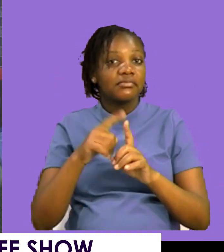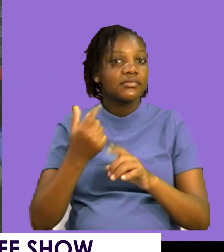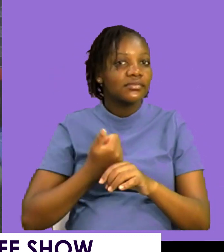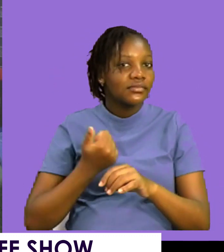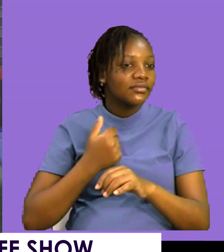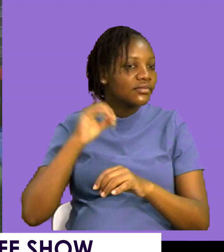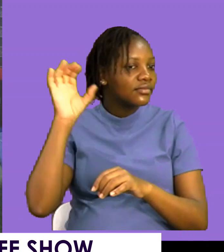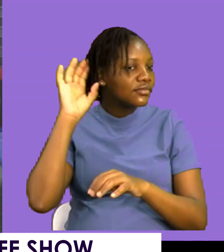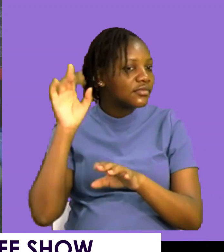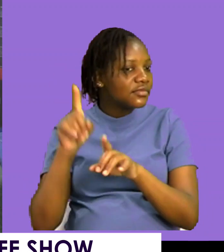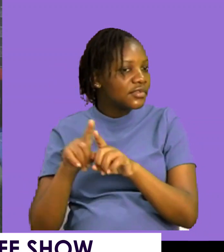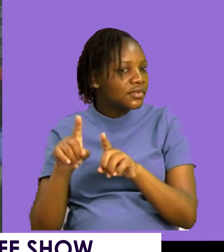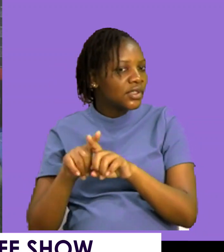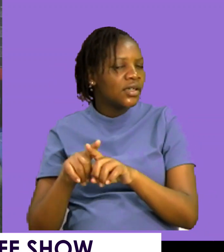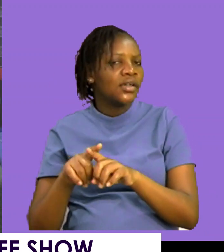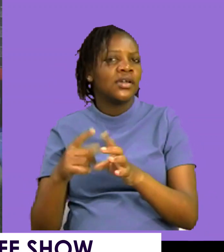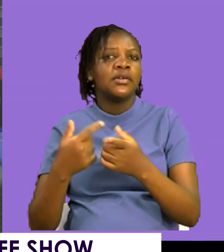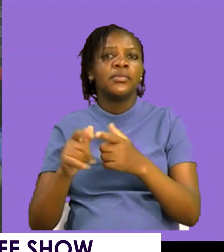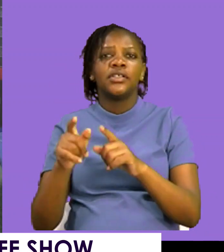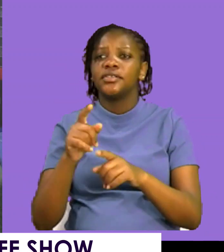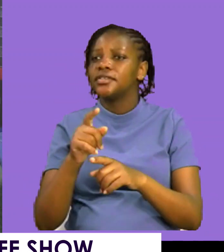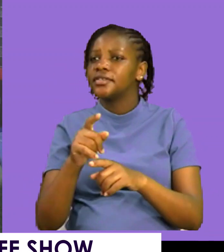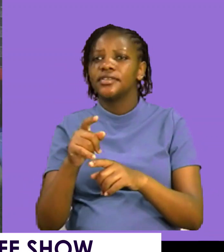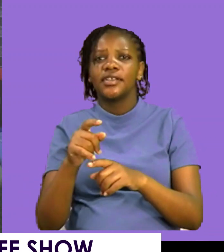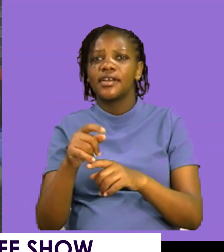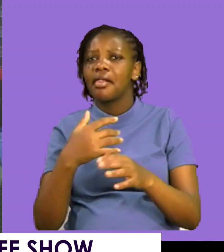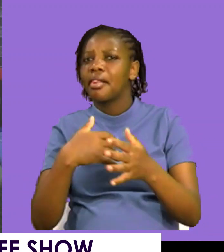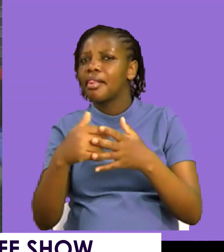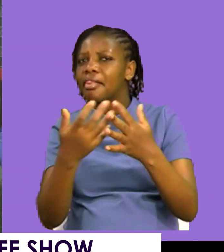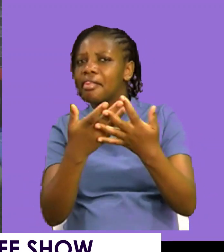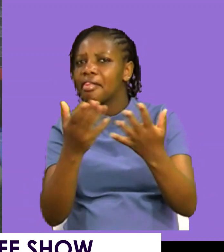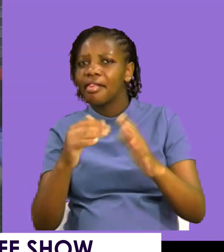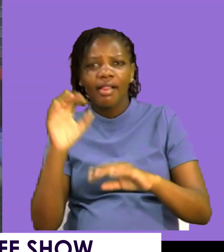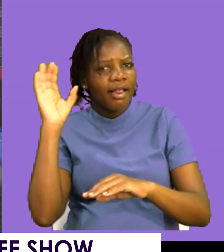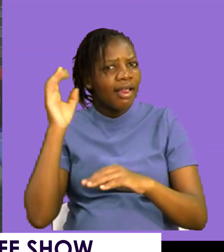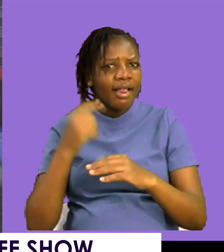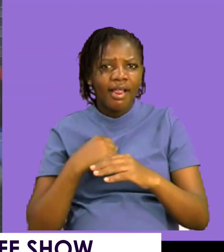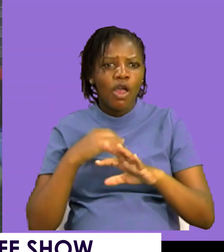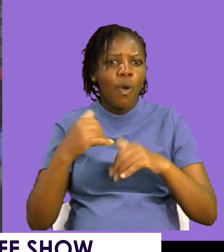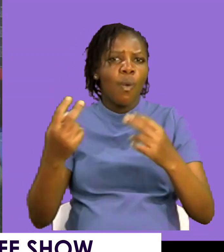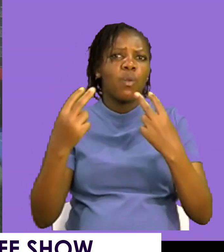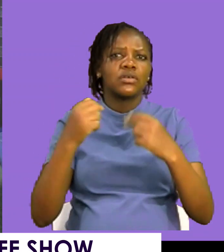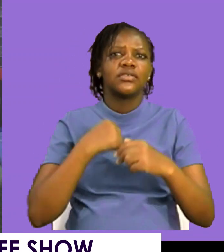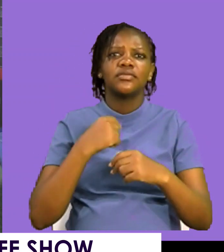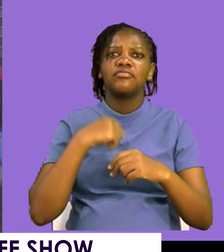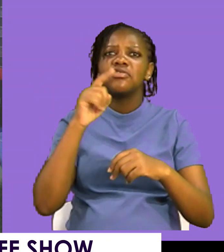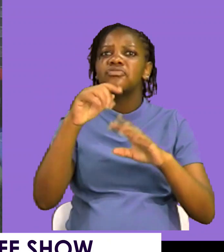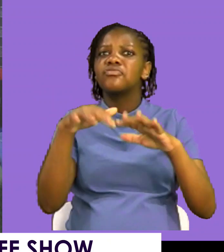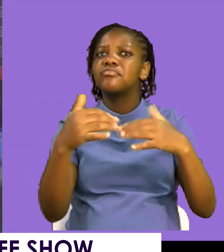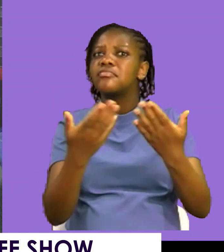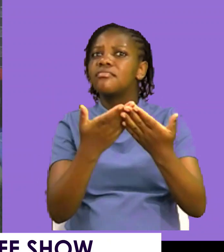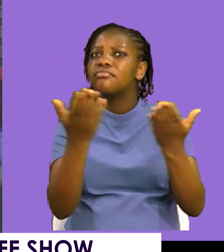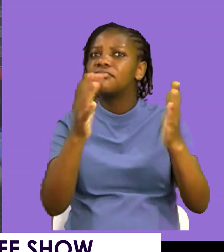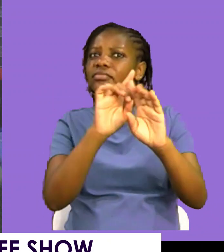listening. Whoever is listening to me right now, how have you been?